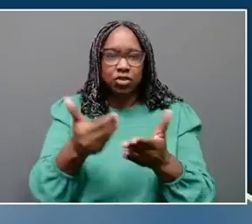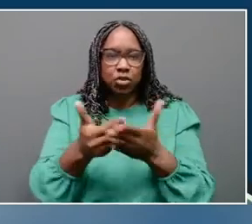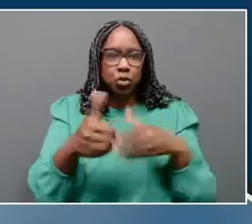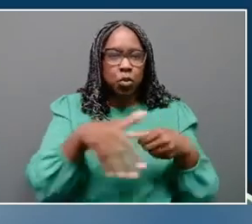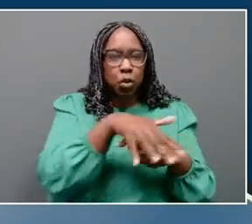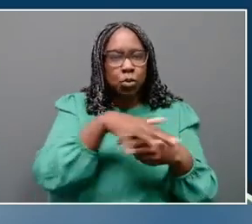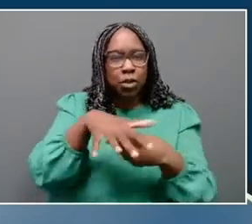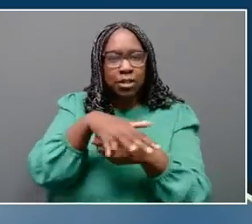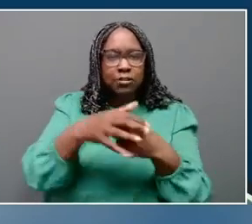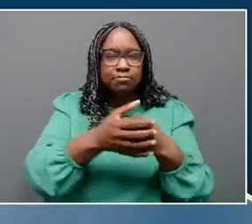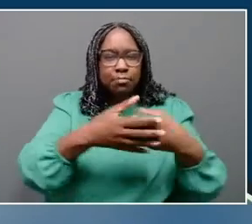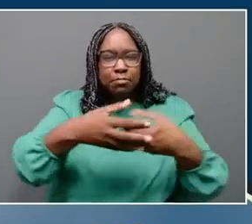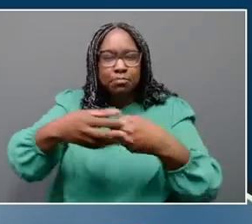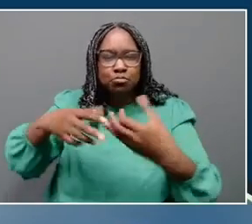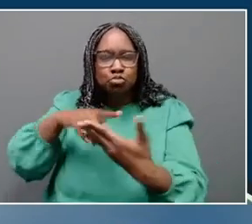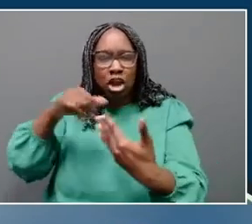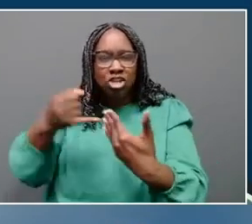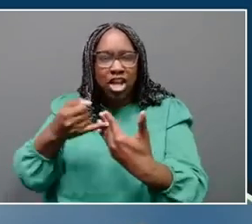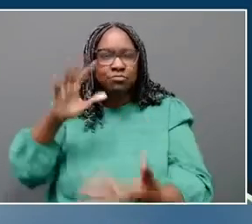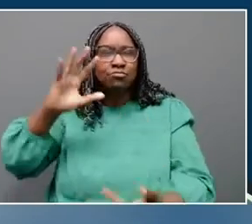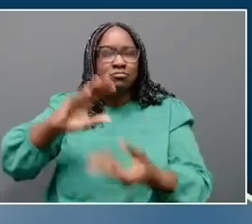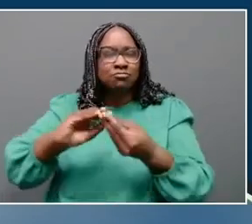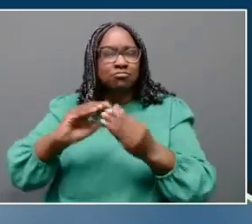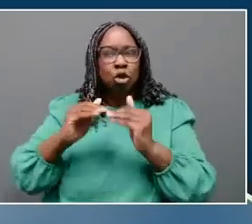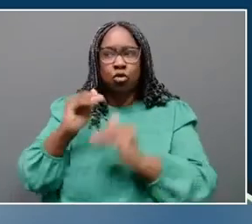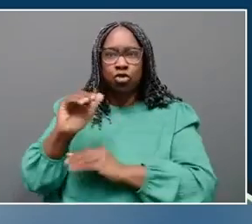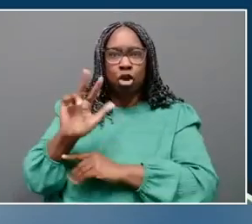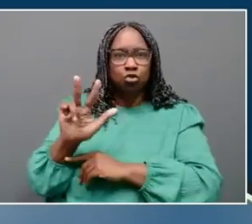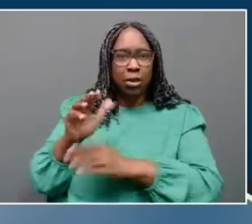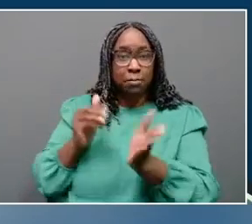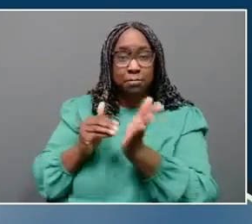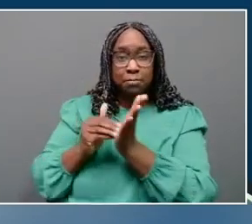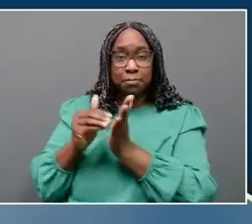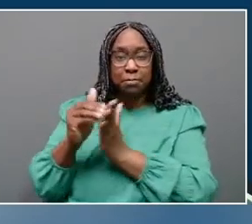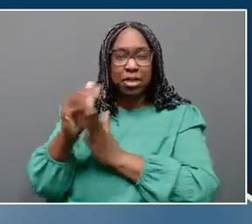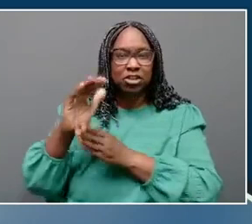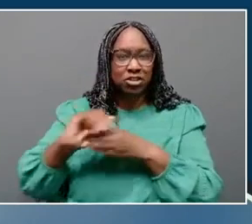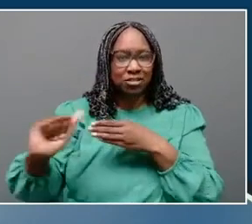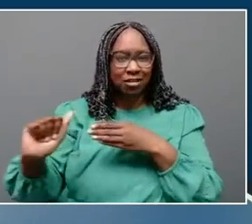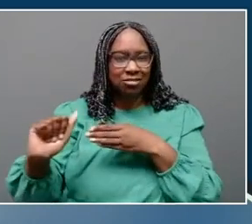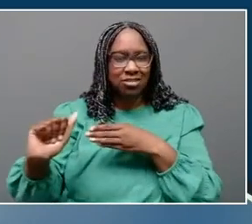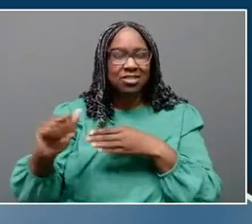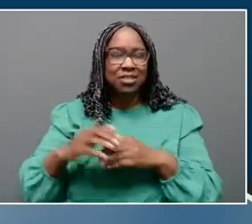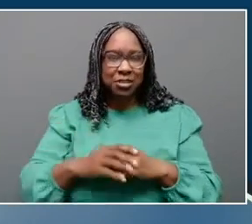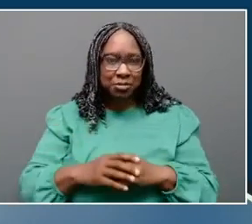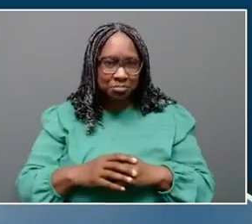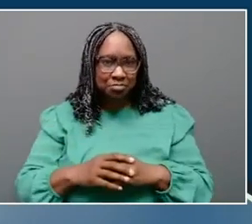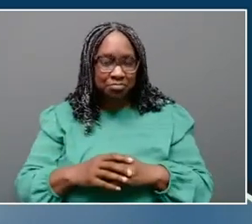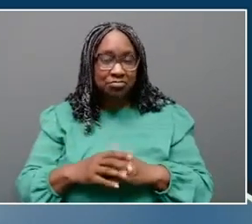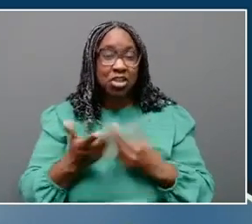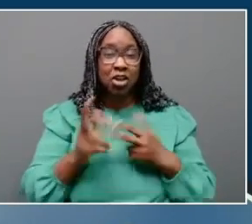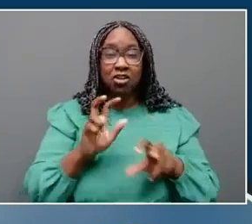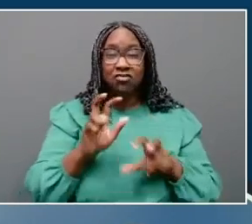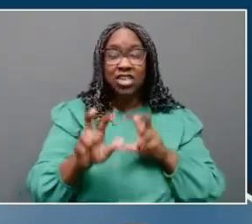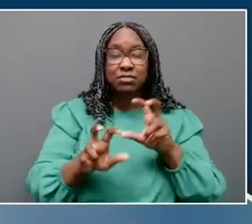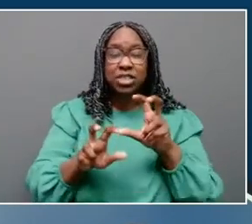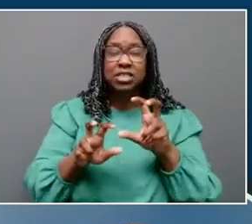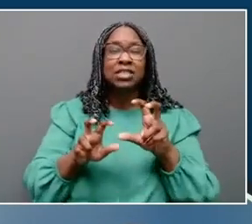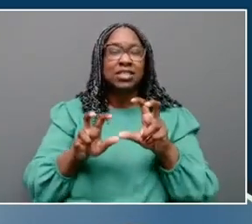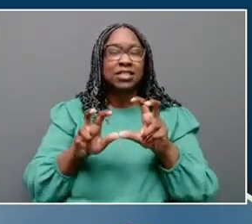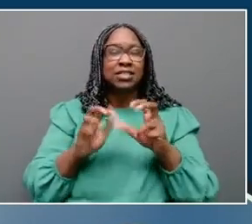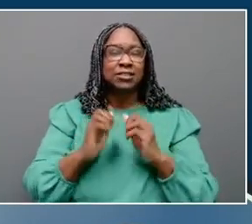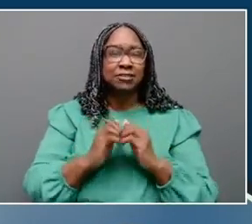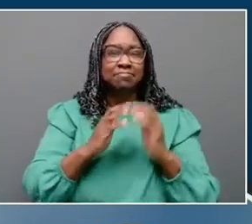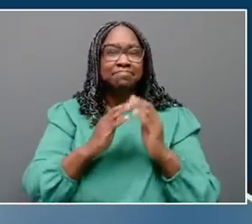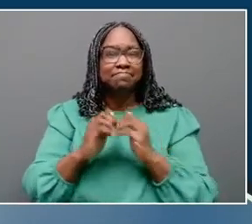expansion projects totaling well over $3 billion in advancements in investments in the creation of more than